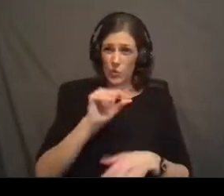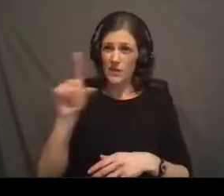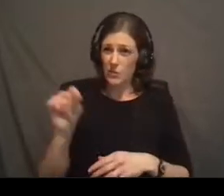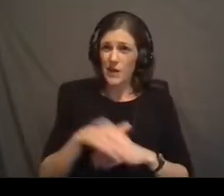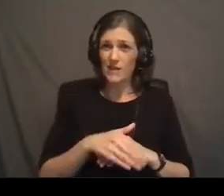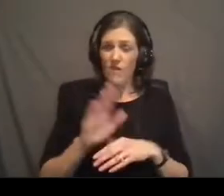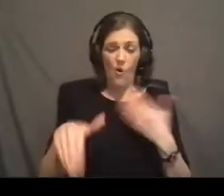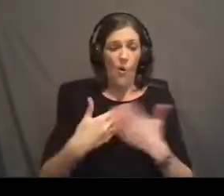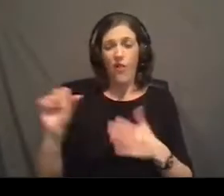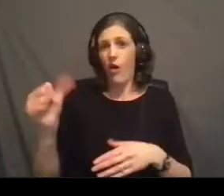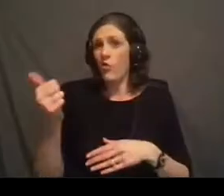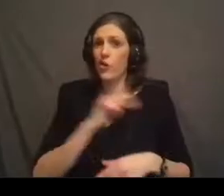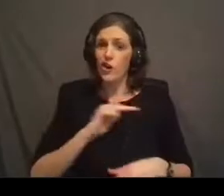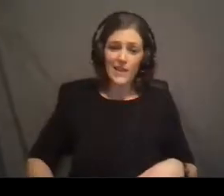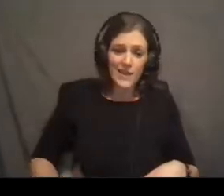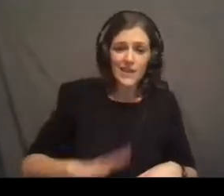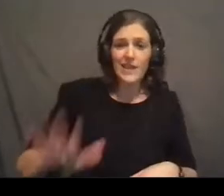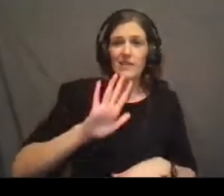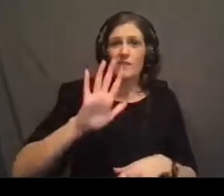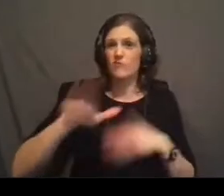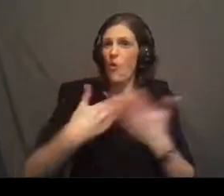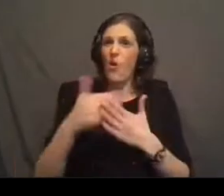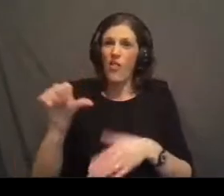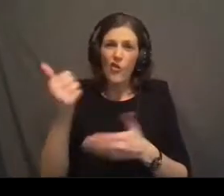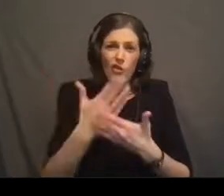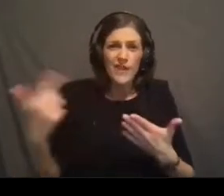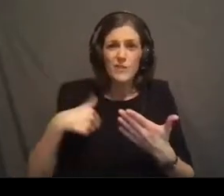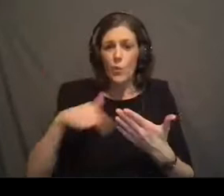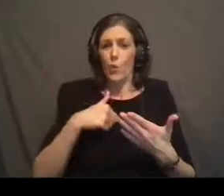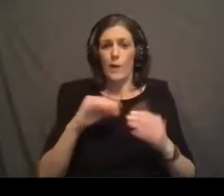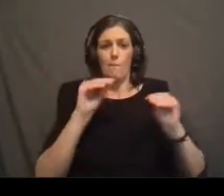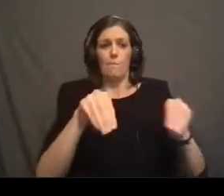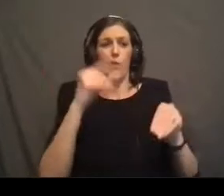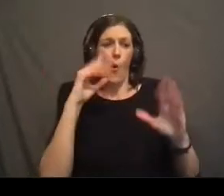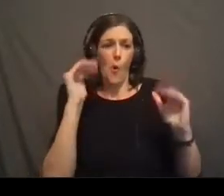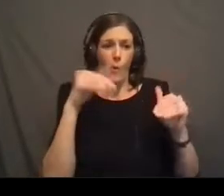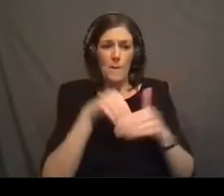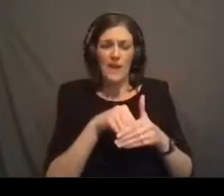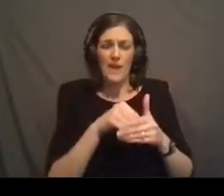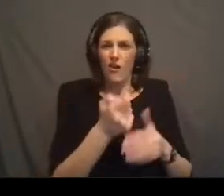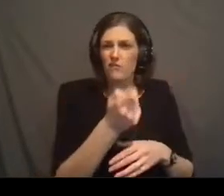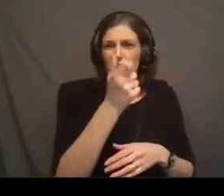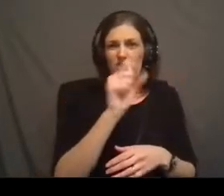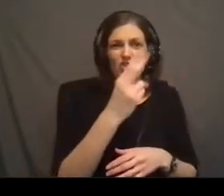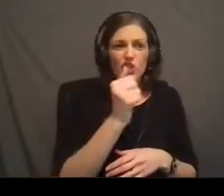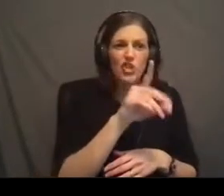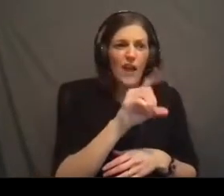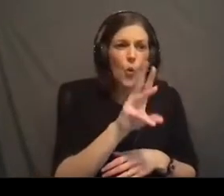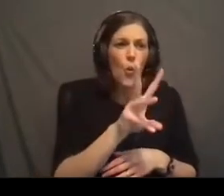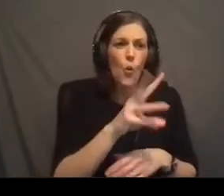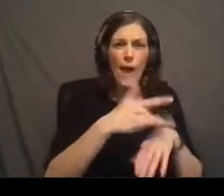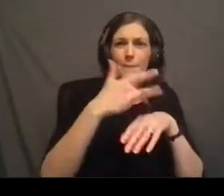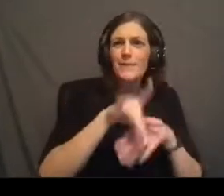all other thrones, all other kingdoms, all other things that we have placed hope in are shadows, empty